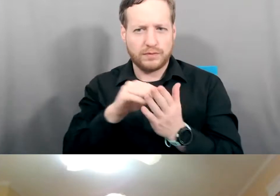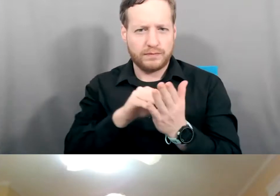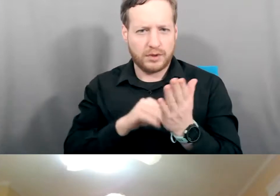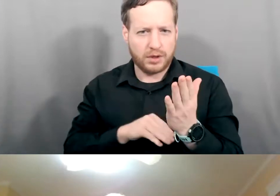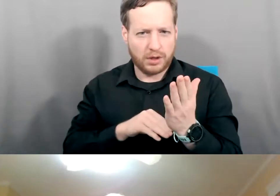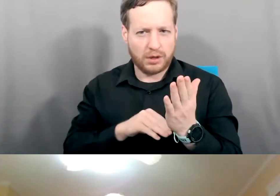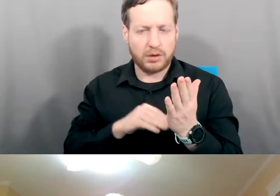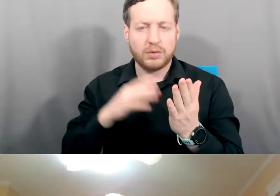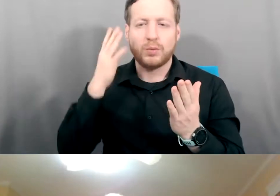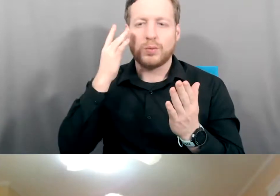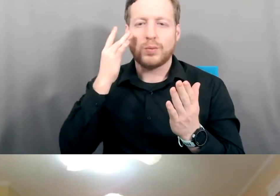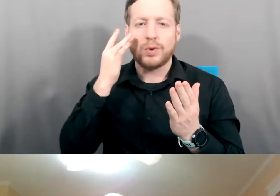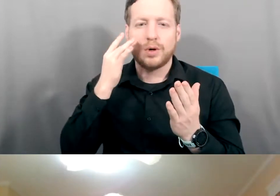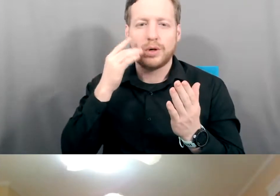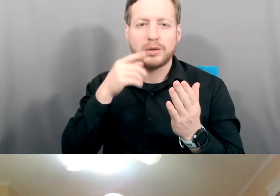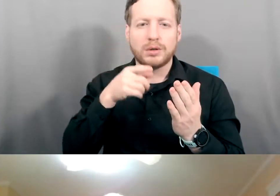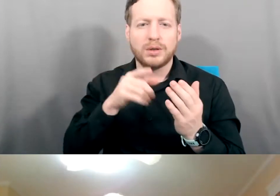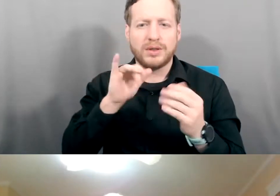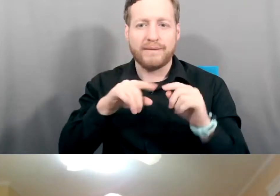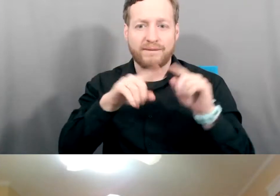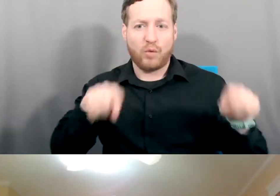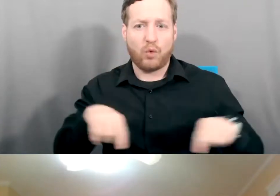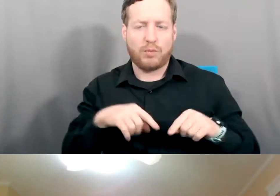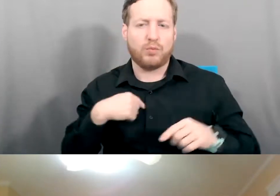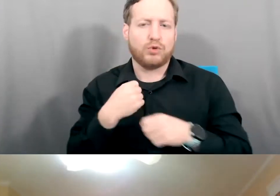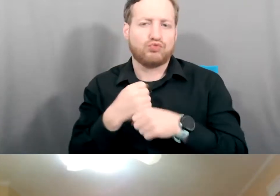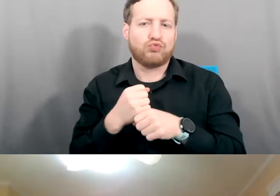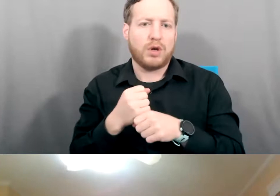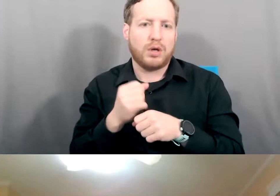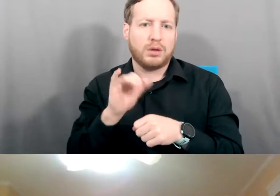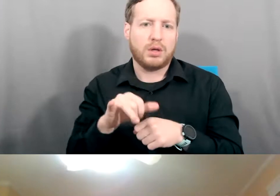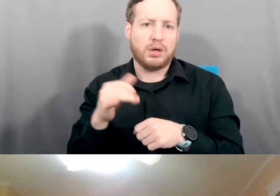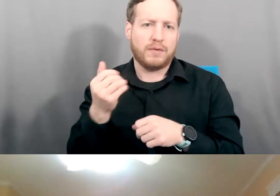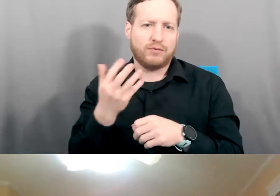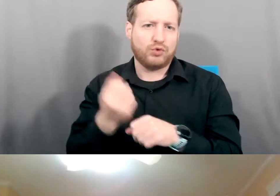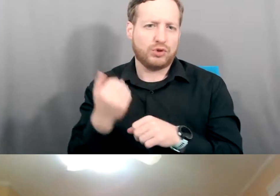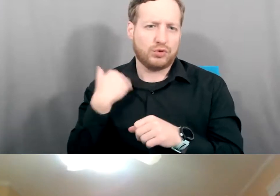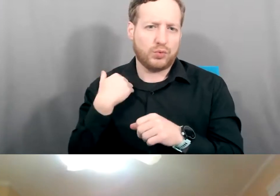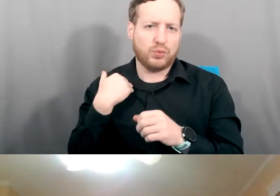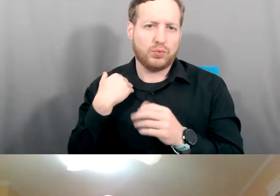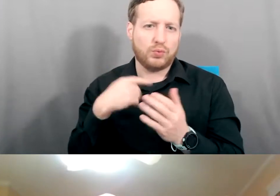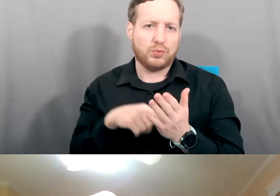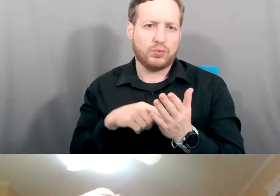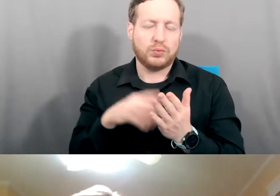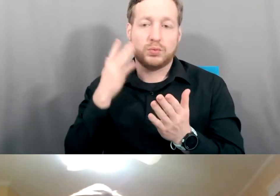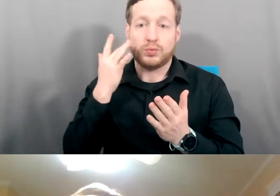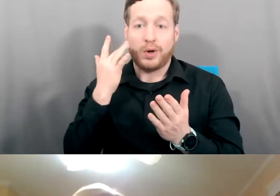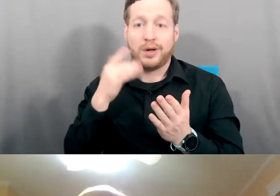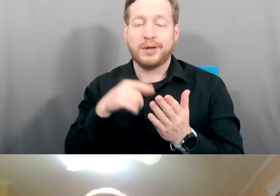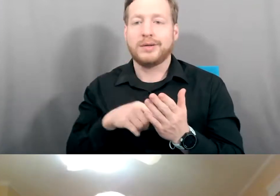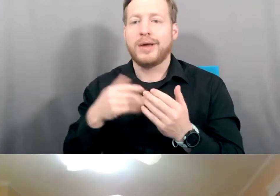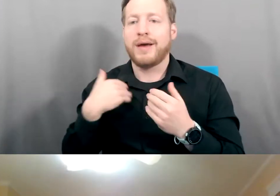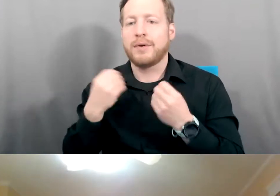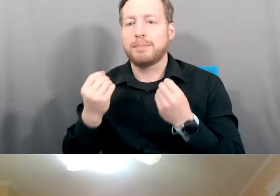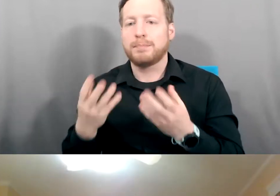it gets to the staff, then there's a form that they can fill out. And that form is created a few years